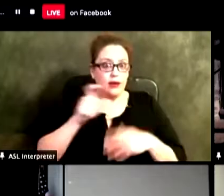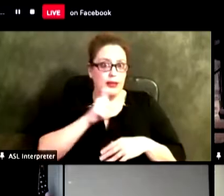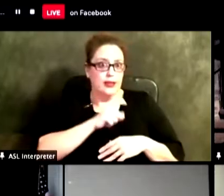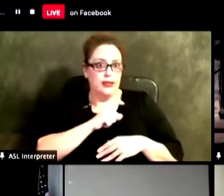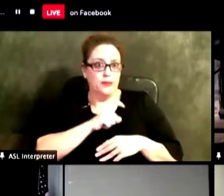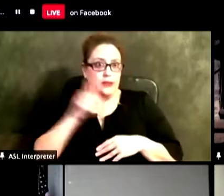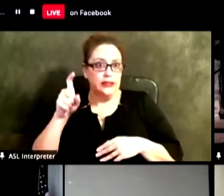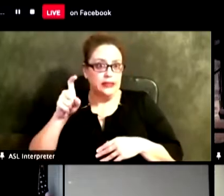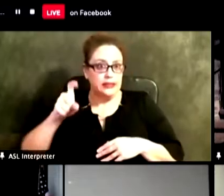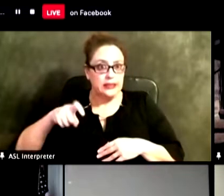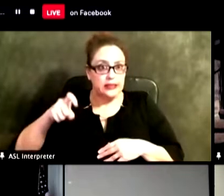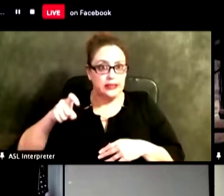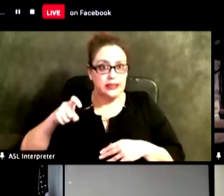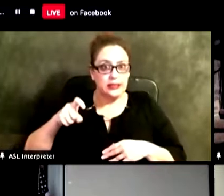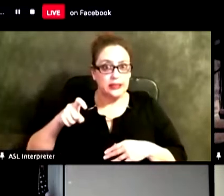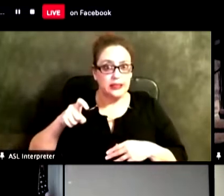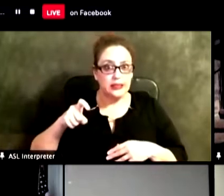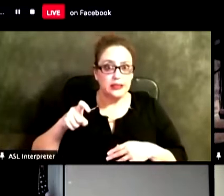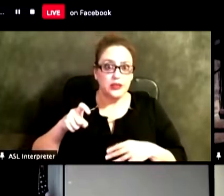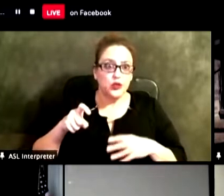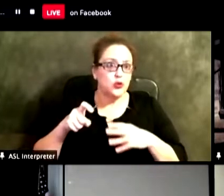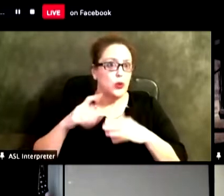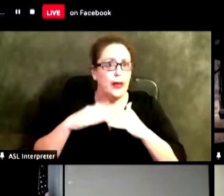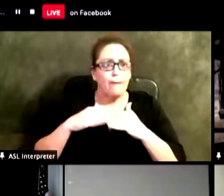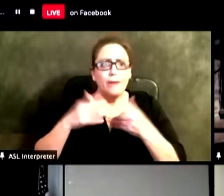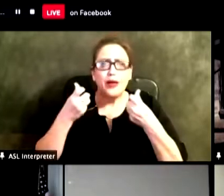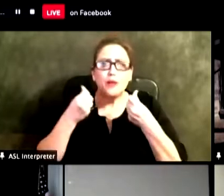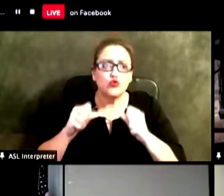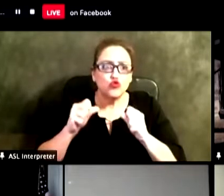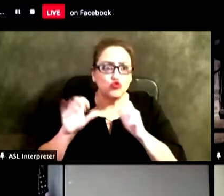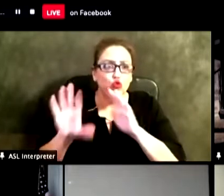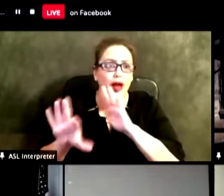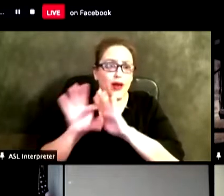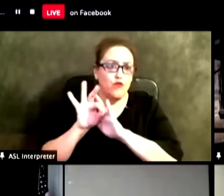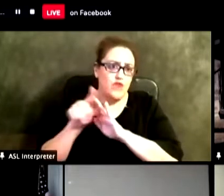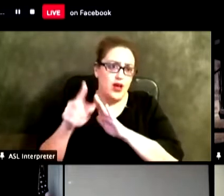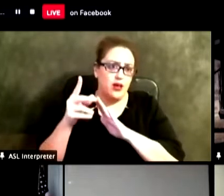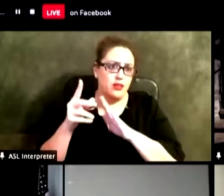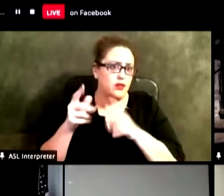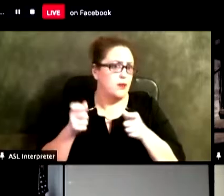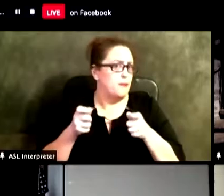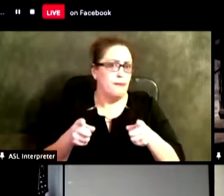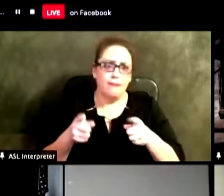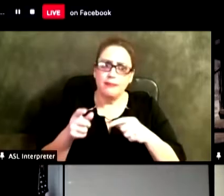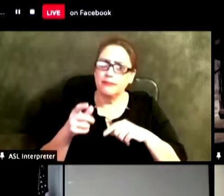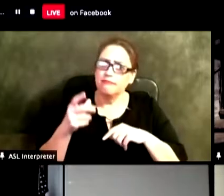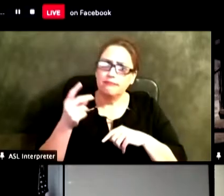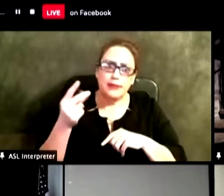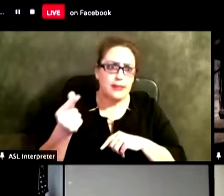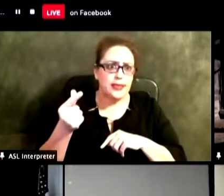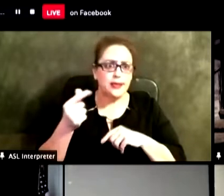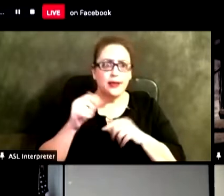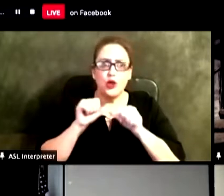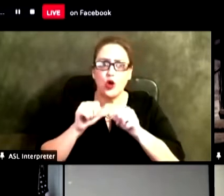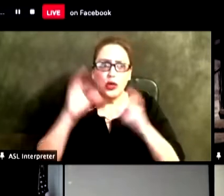to always go try to find them immediately, or keep looking until they find